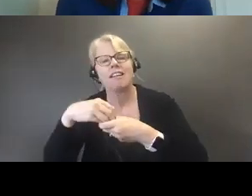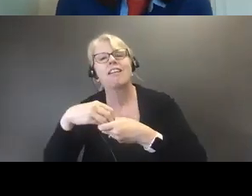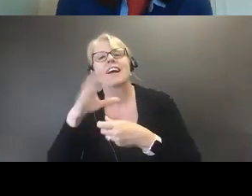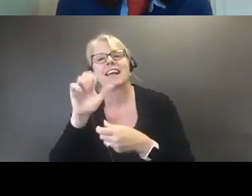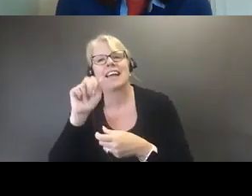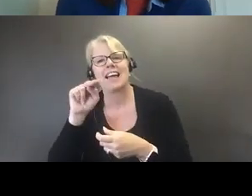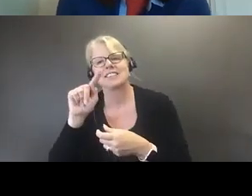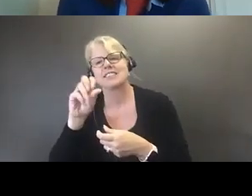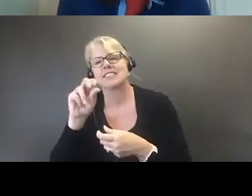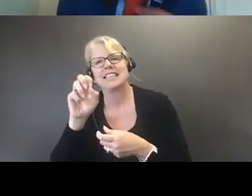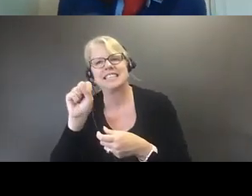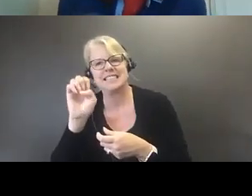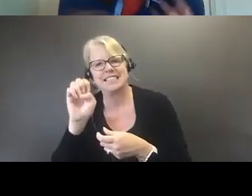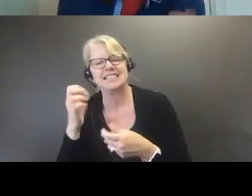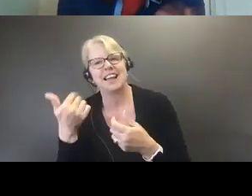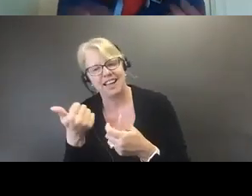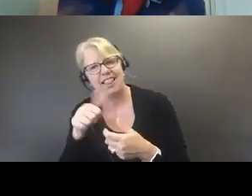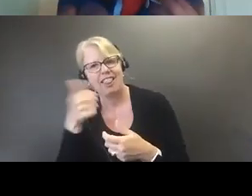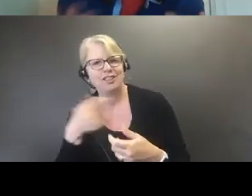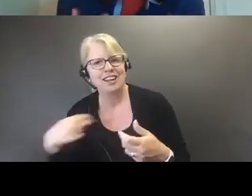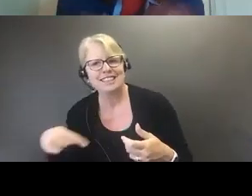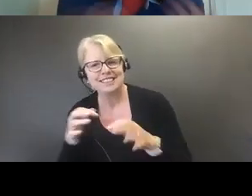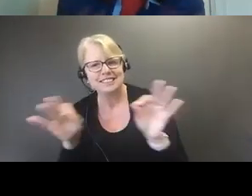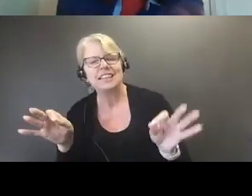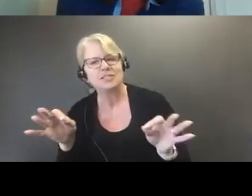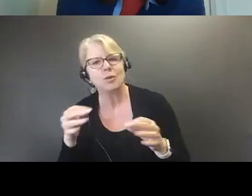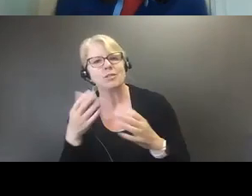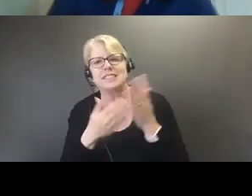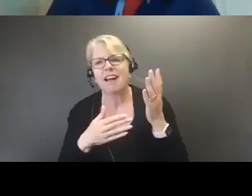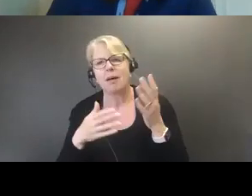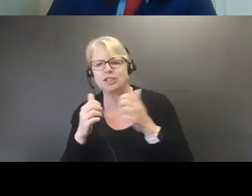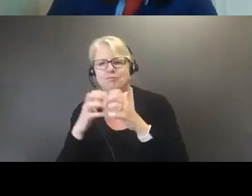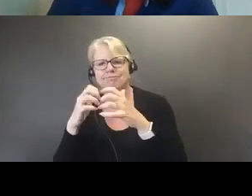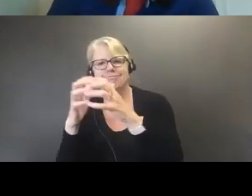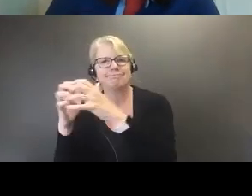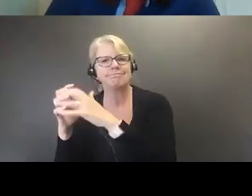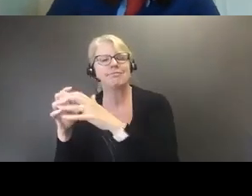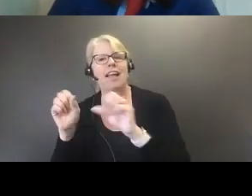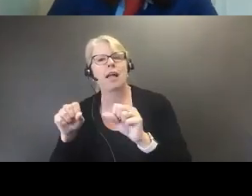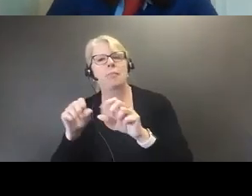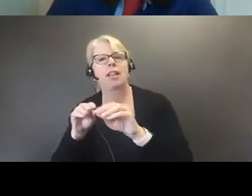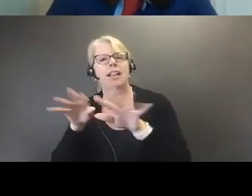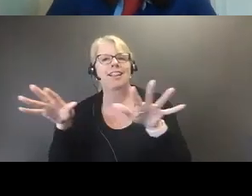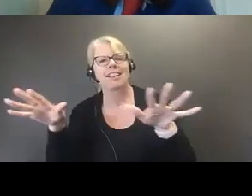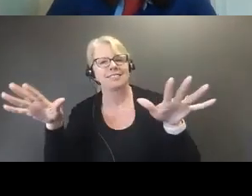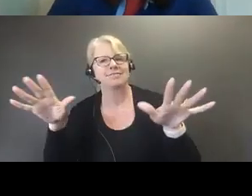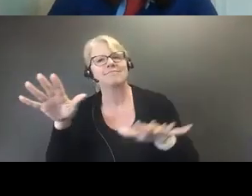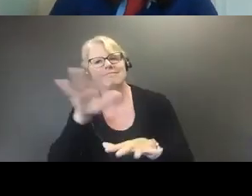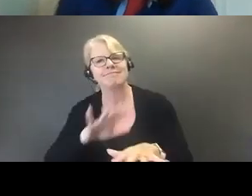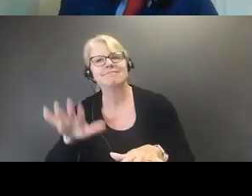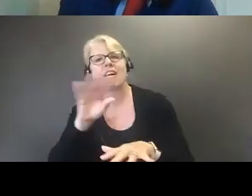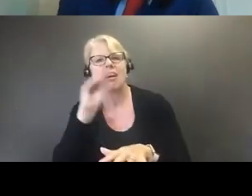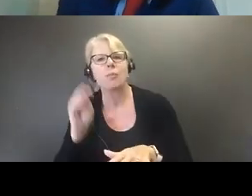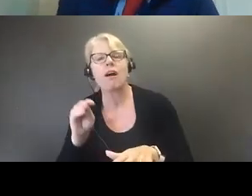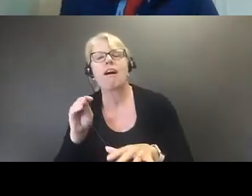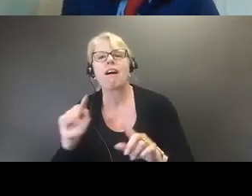So a lot of programs started up just kind of initially, just organically, and we were able to spread throughout Ottawa and the